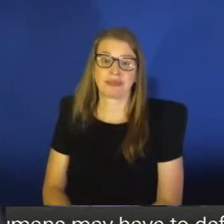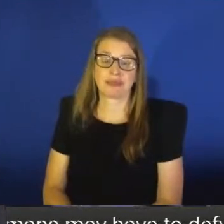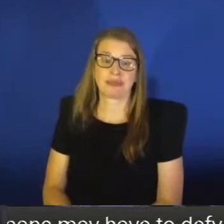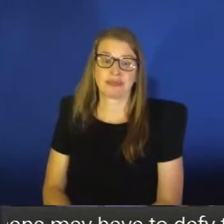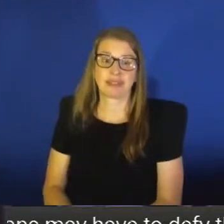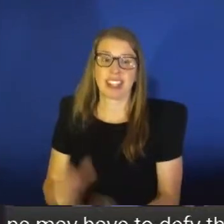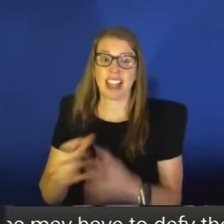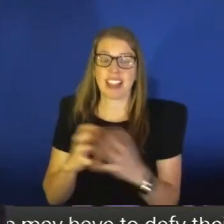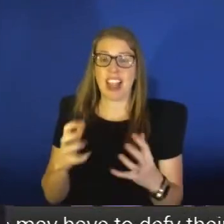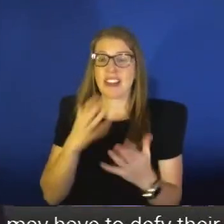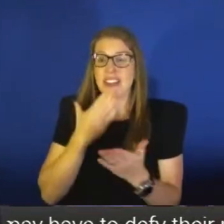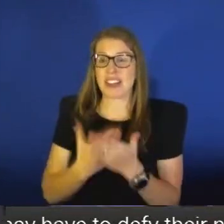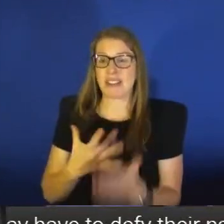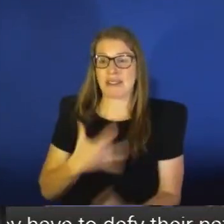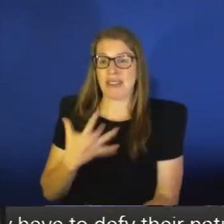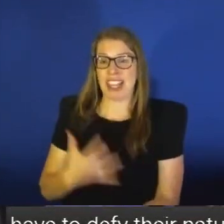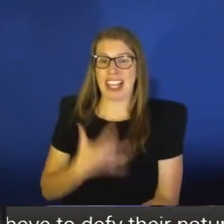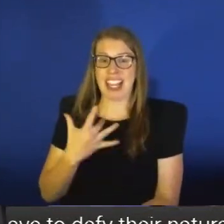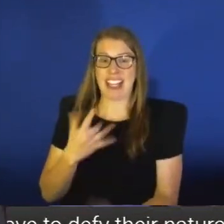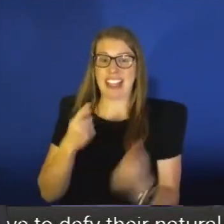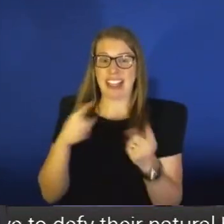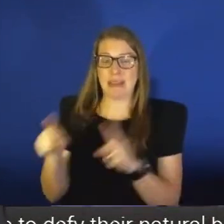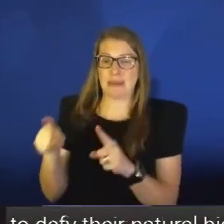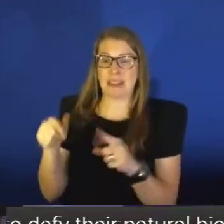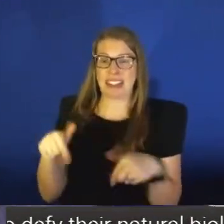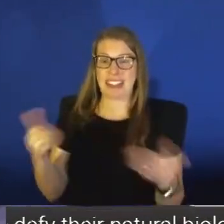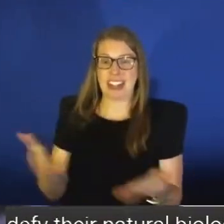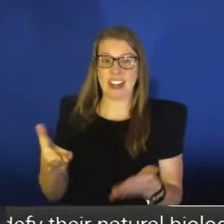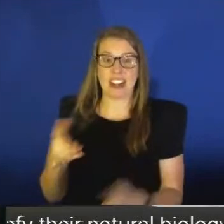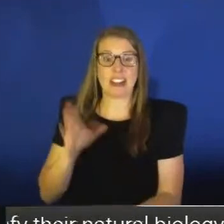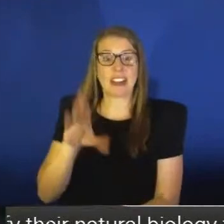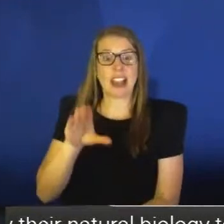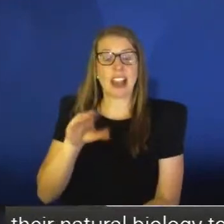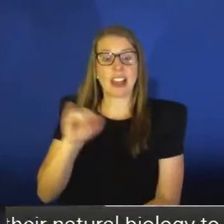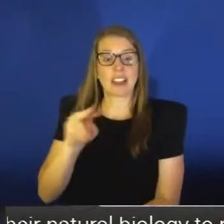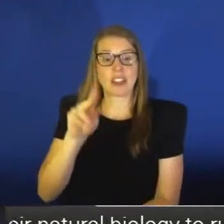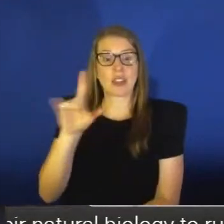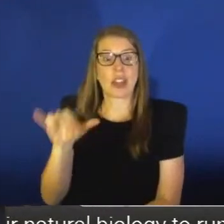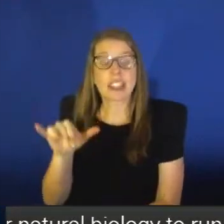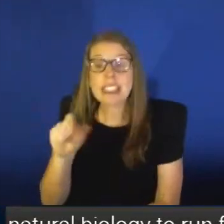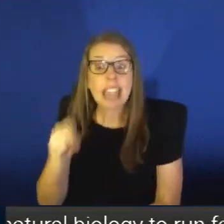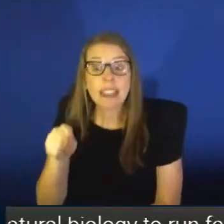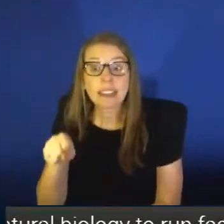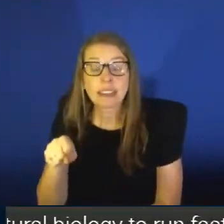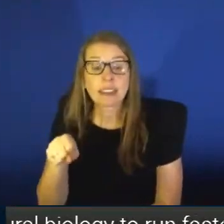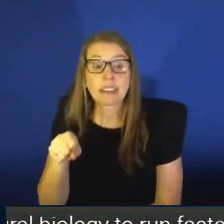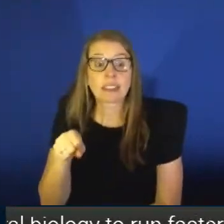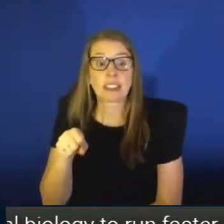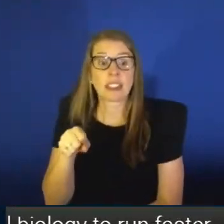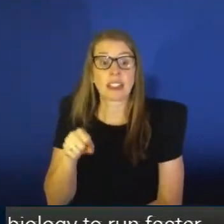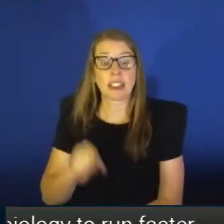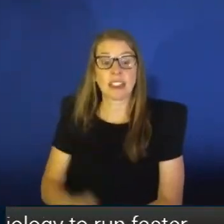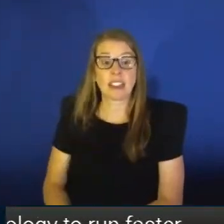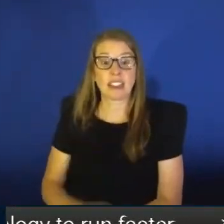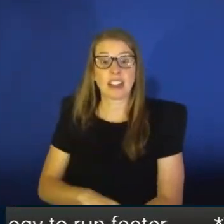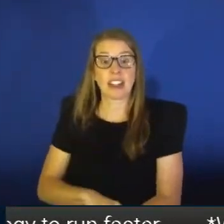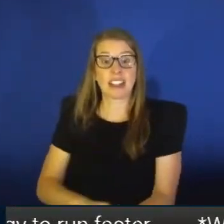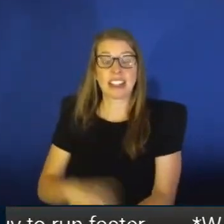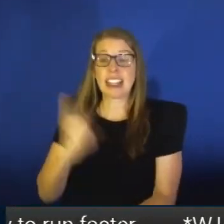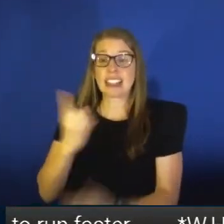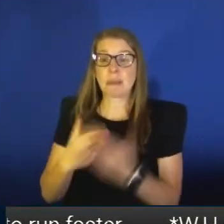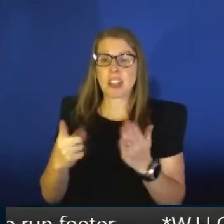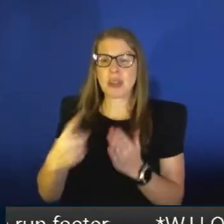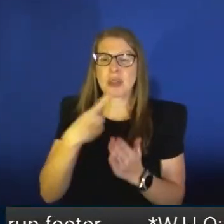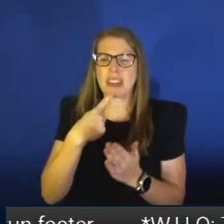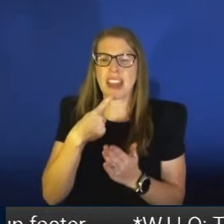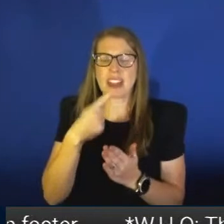feeling going on in here. Hey, Judy. We are so proud. Yes. Yes. Hello? Something you said that sticks out to me is that